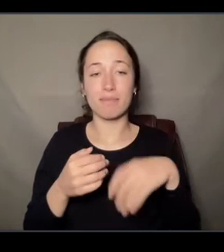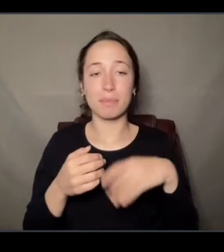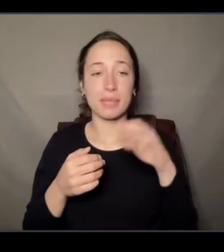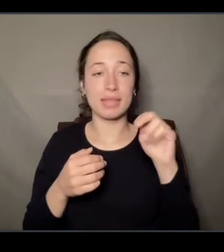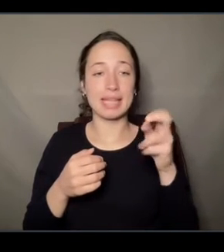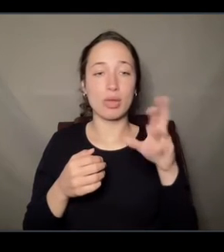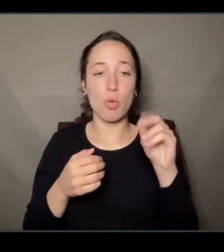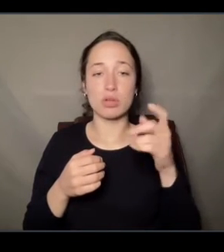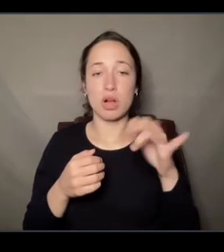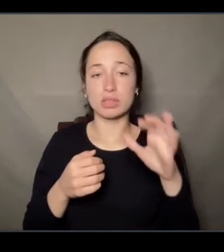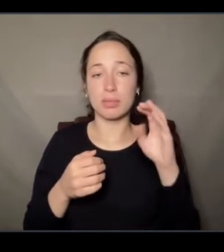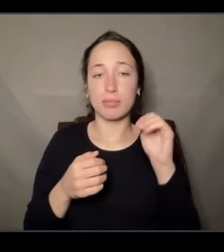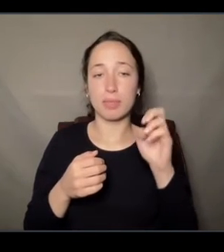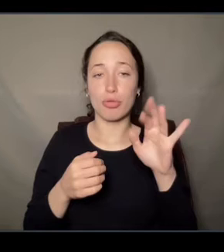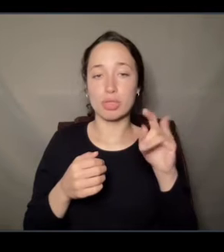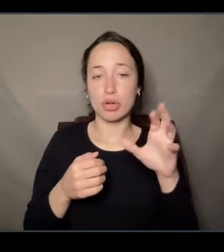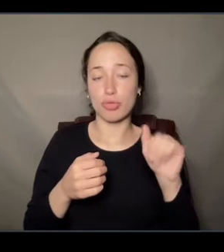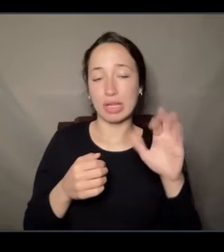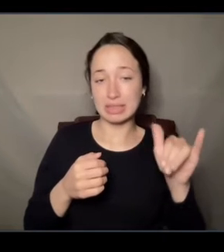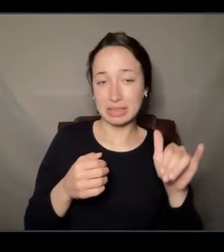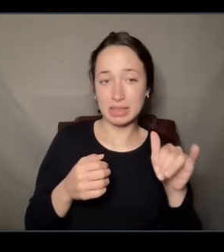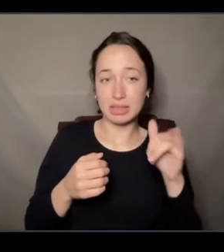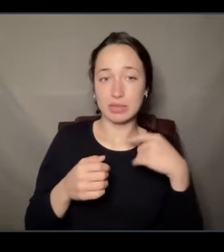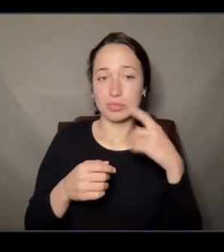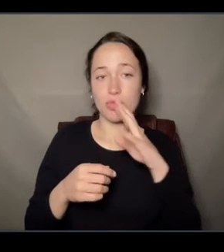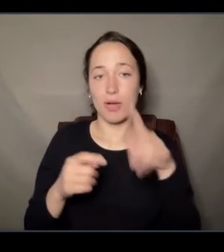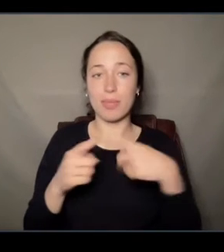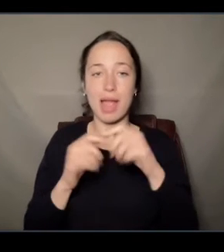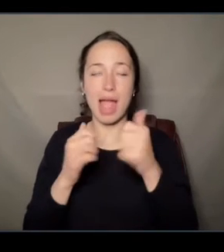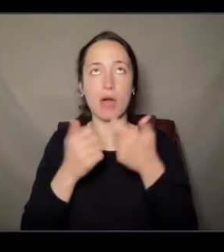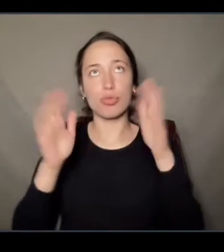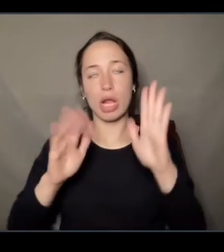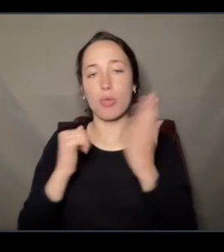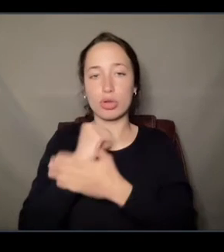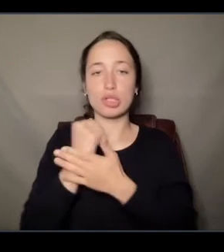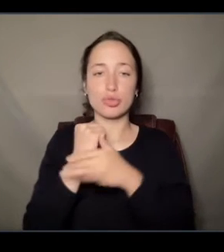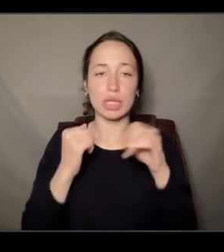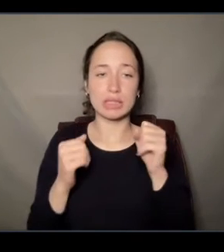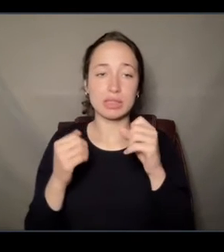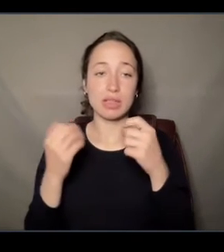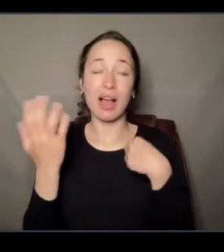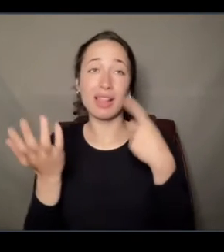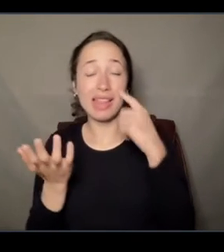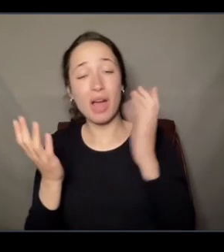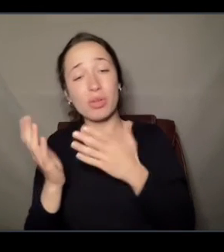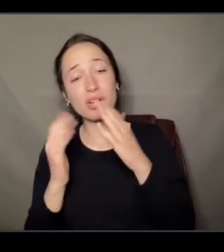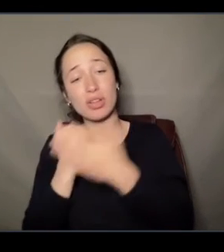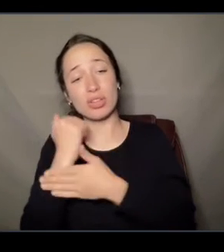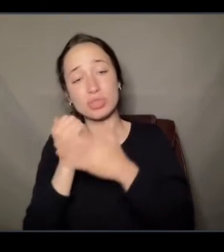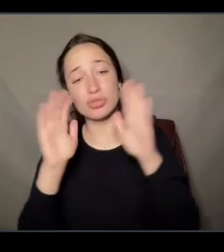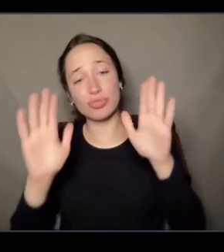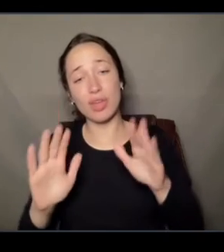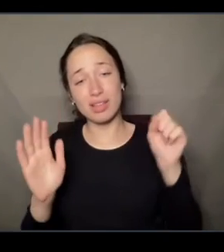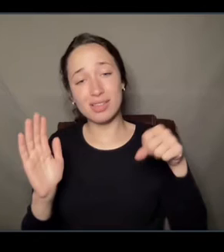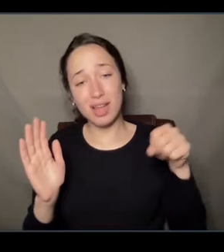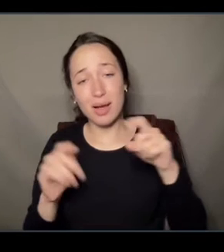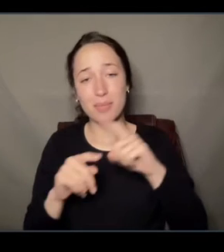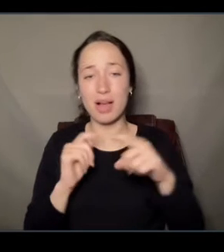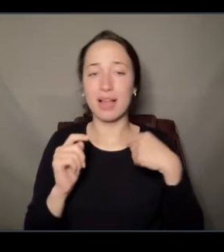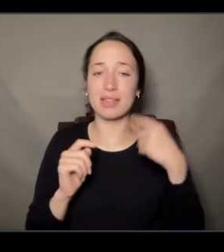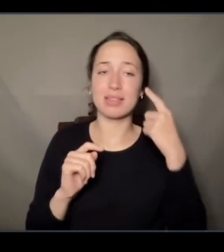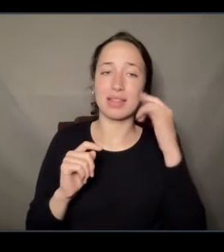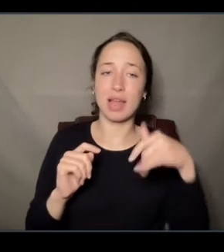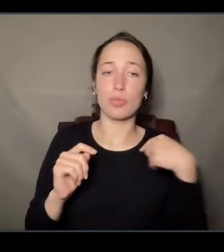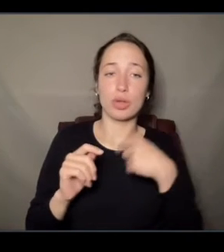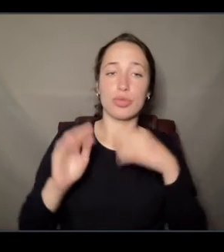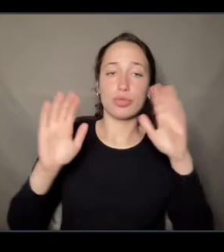meritocracy, we've been told about how great our country is, And I do think our country is great, but I think that